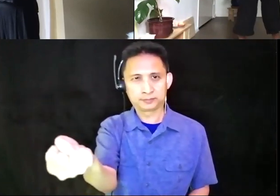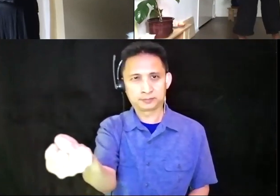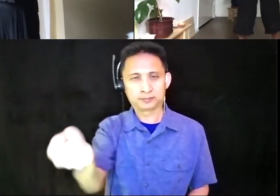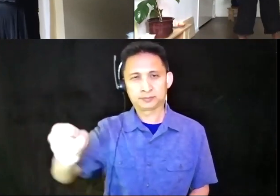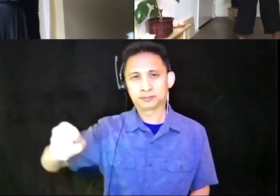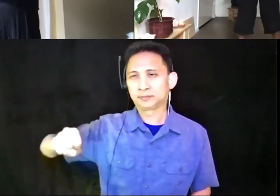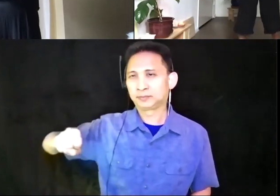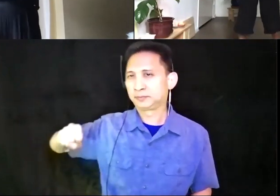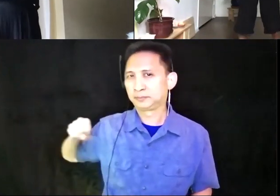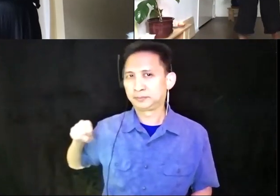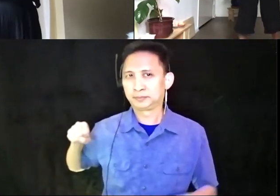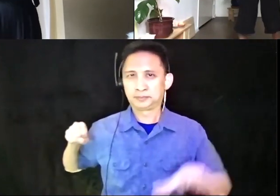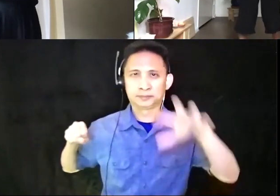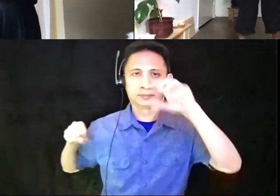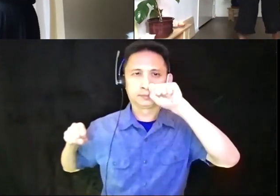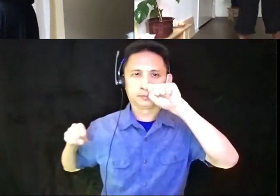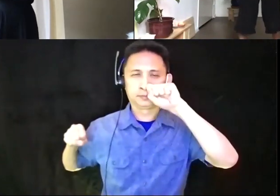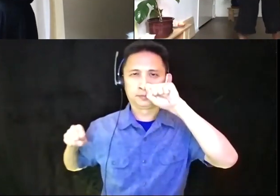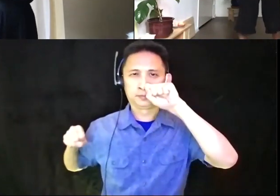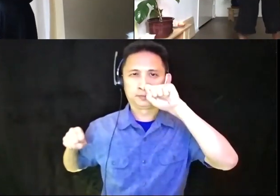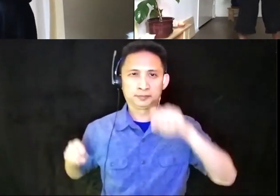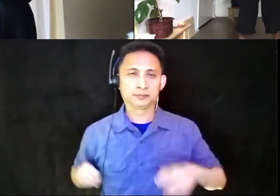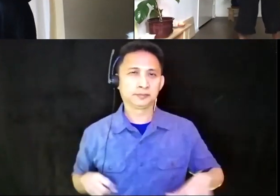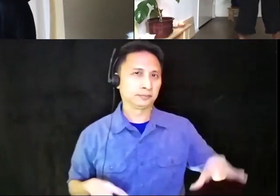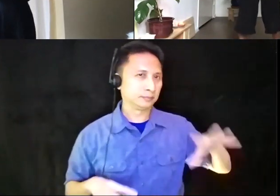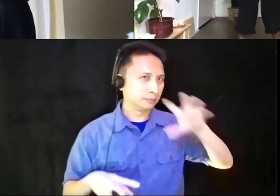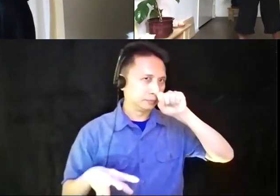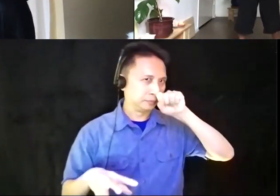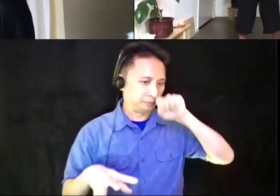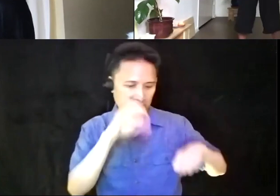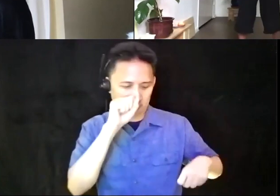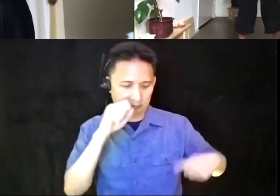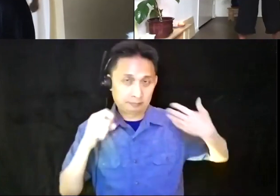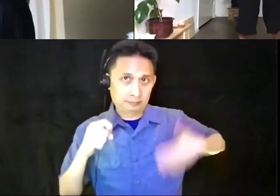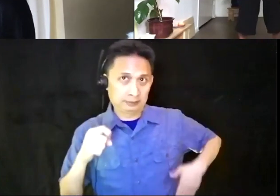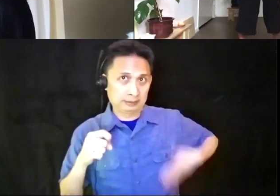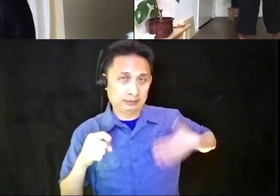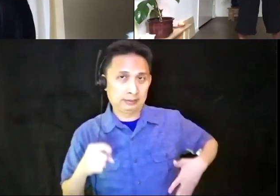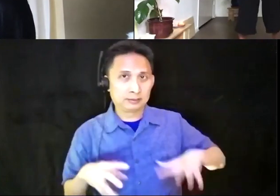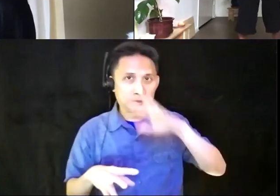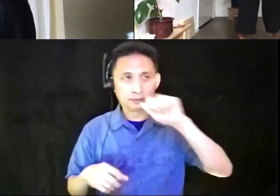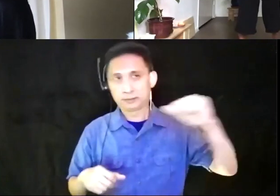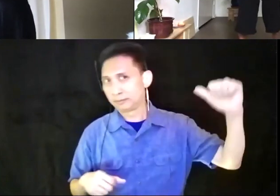chest, into the side of the chest, into the back,